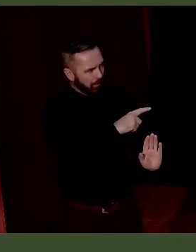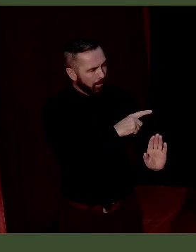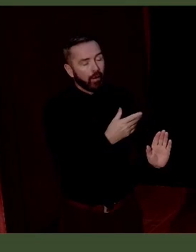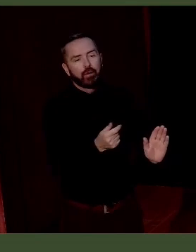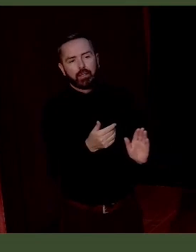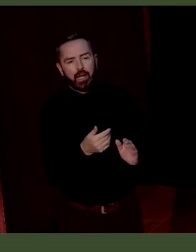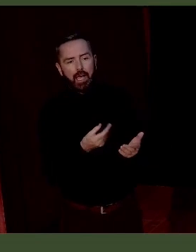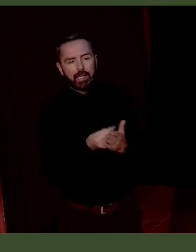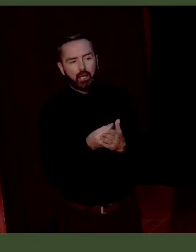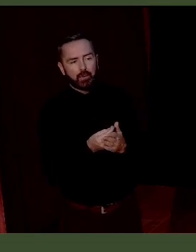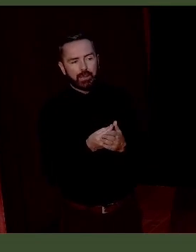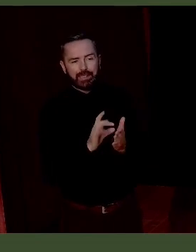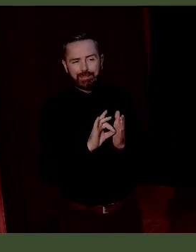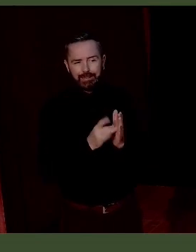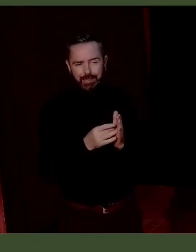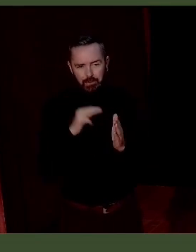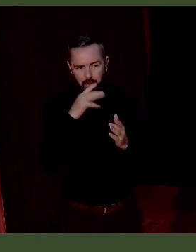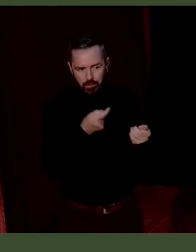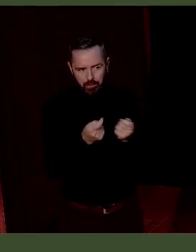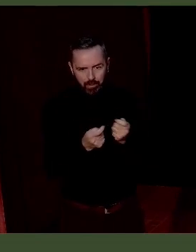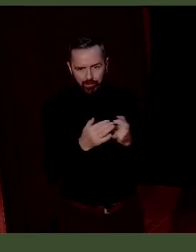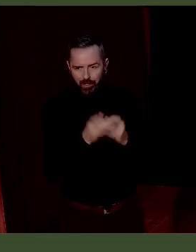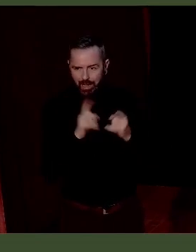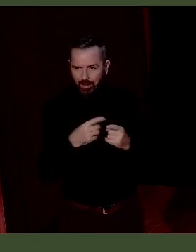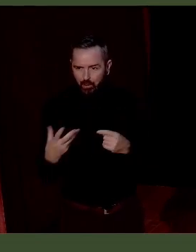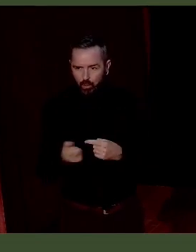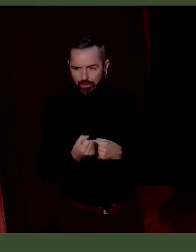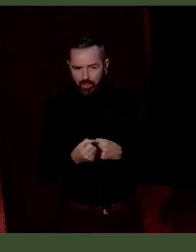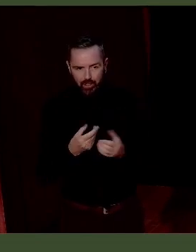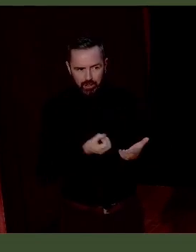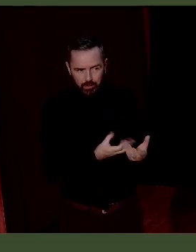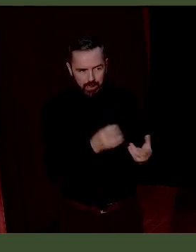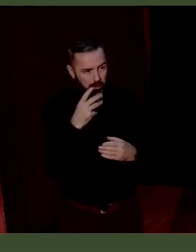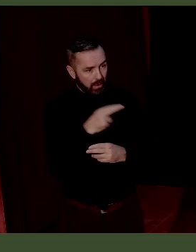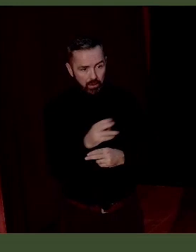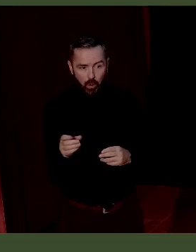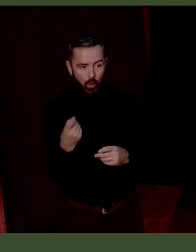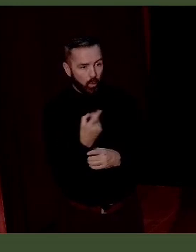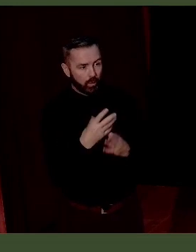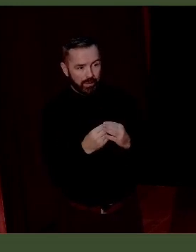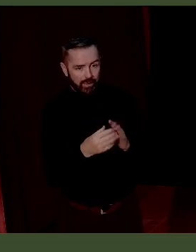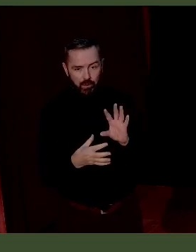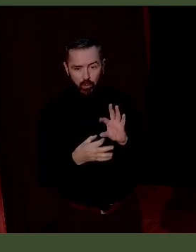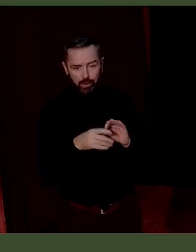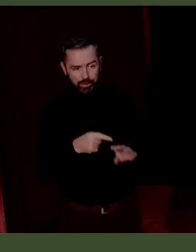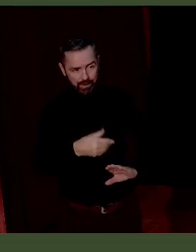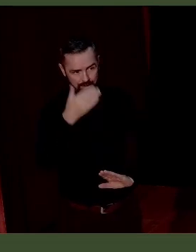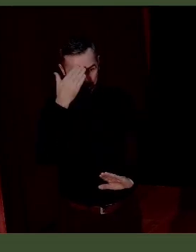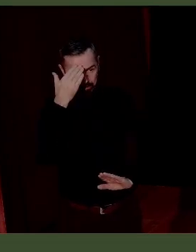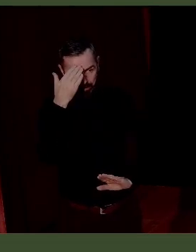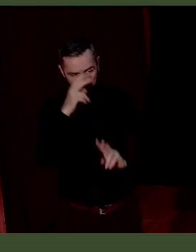While the economy was a key driver behind the parsimonious approach to health and welfare spending, it wasn't the only factor behind this